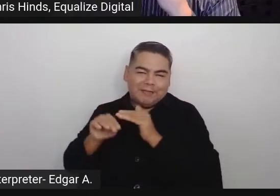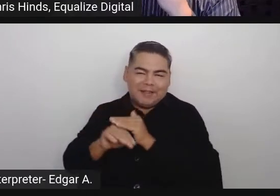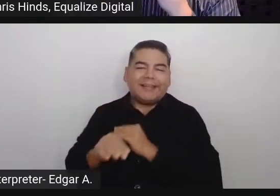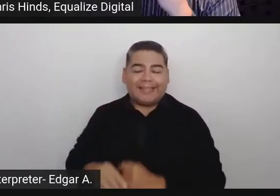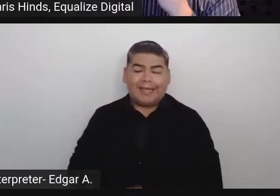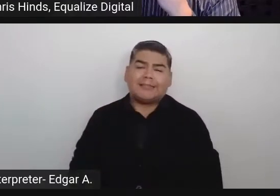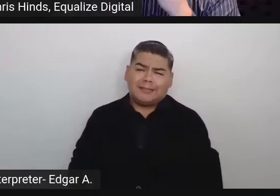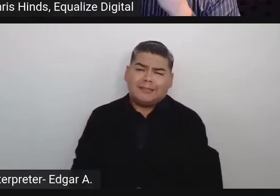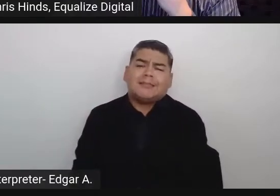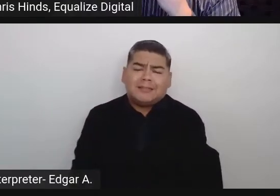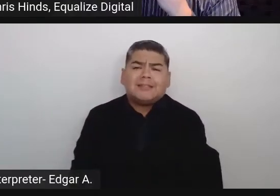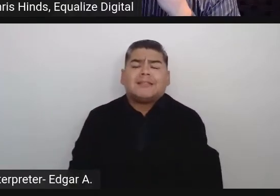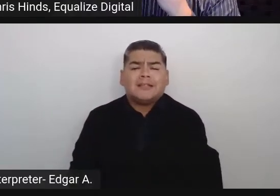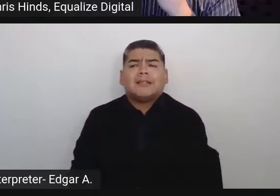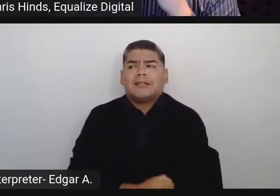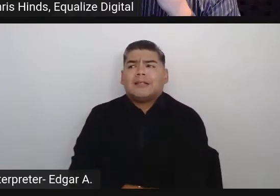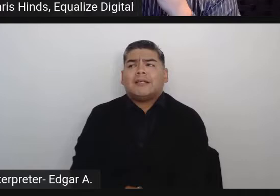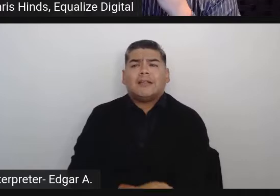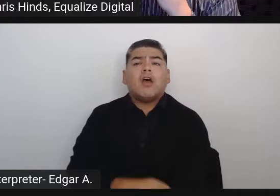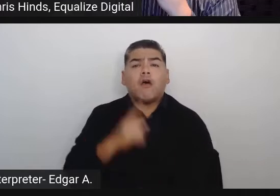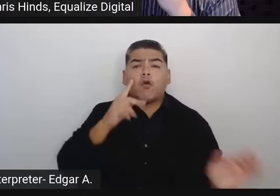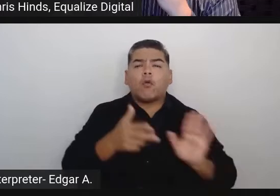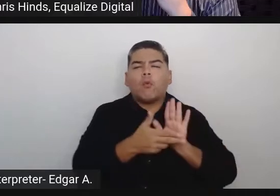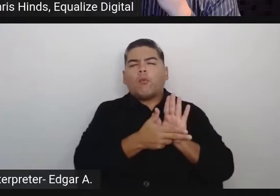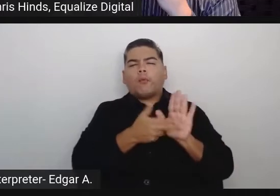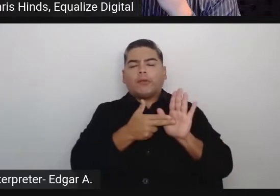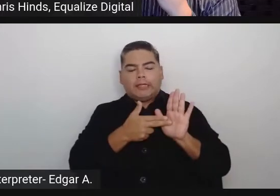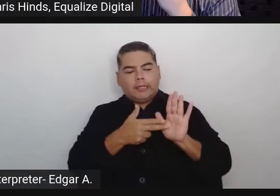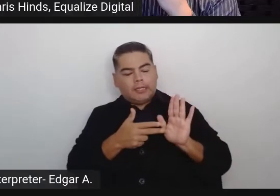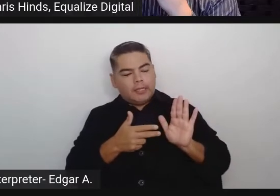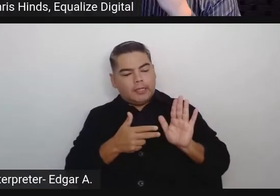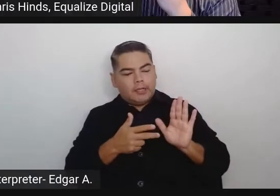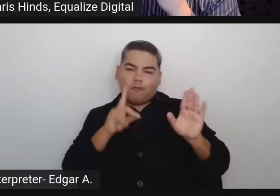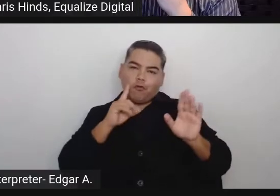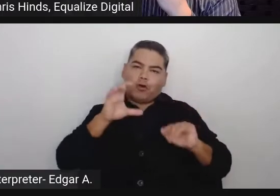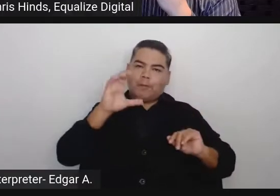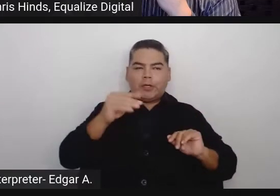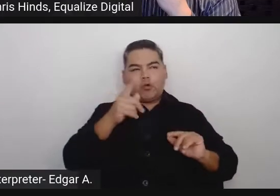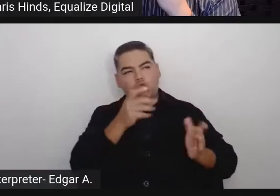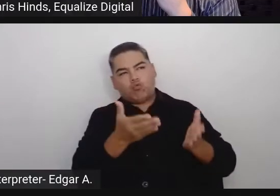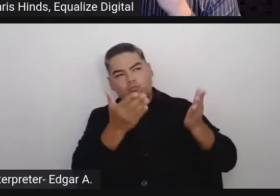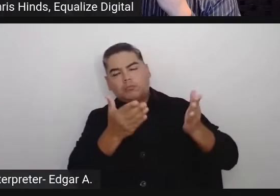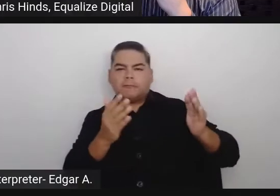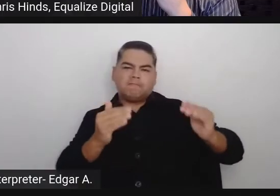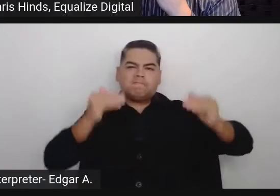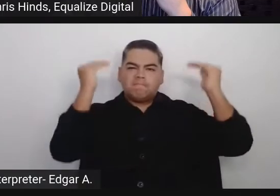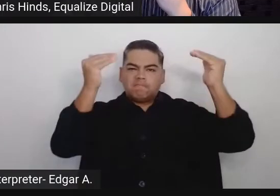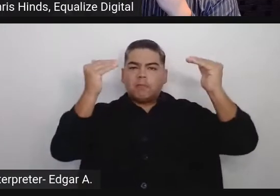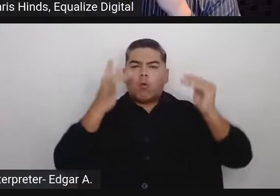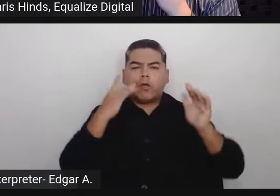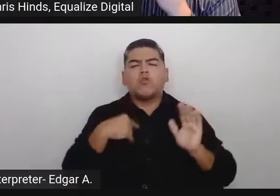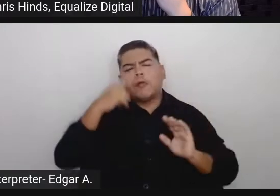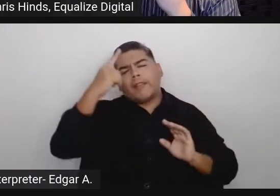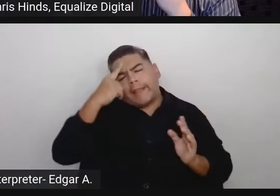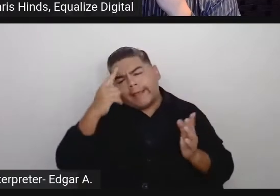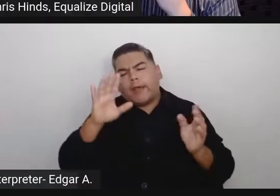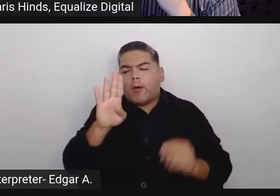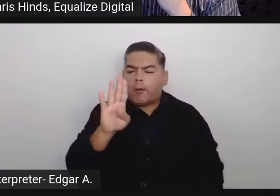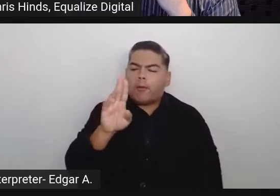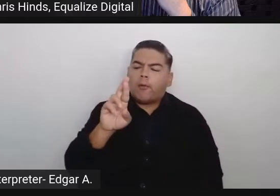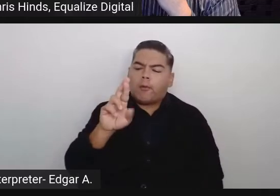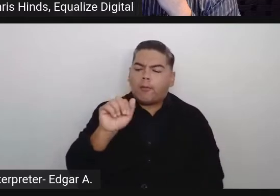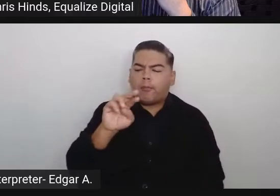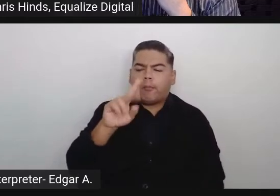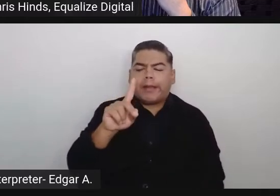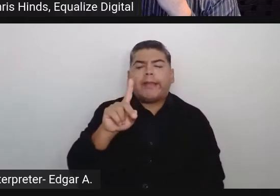Yeah, definitely with reputation, because it's not just when you think about branding is reputation. So it's not